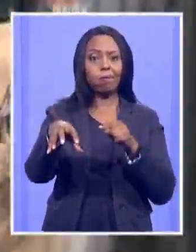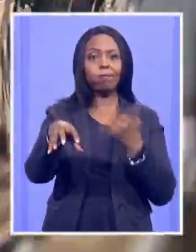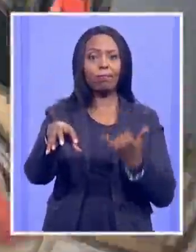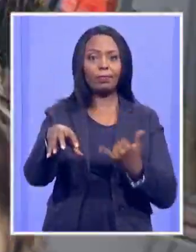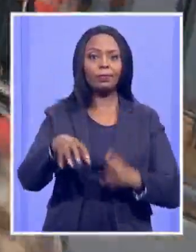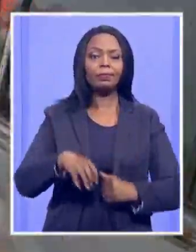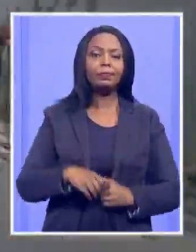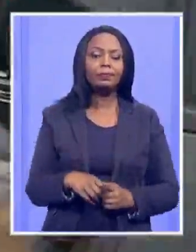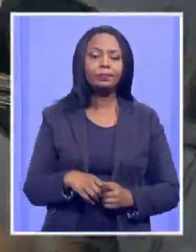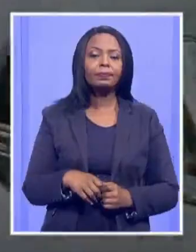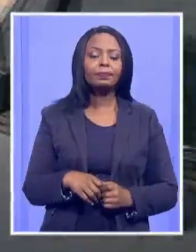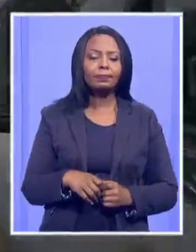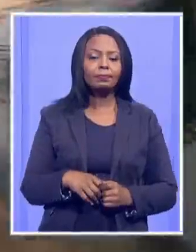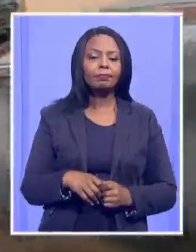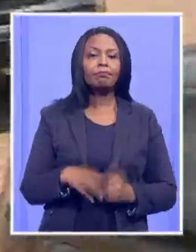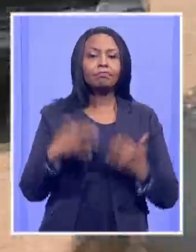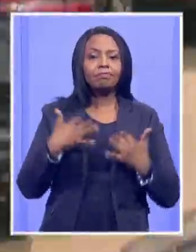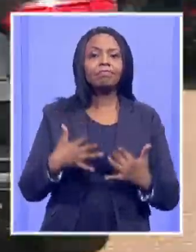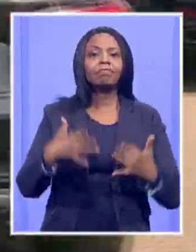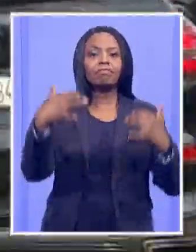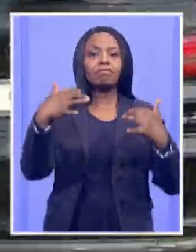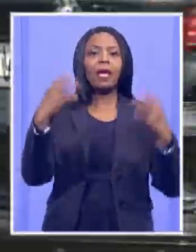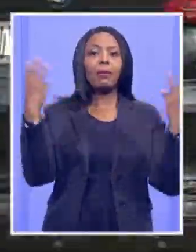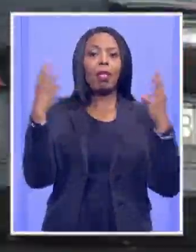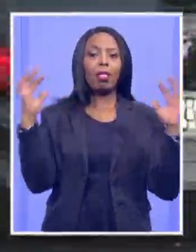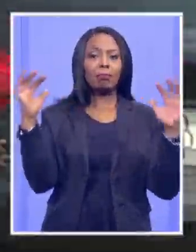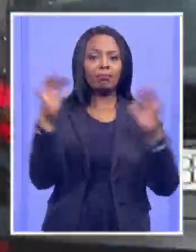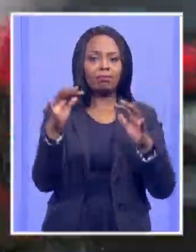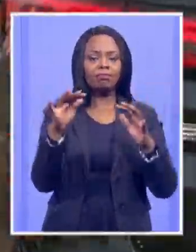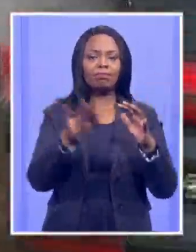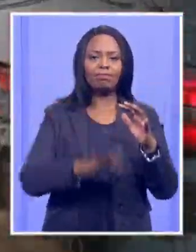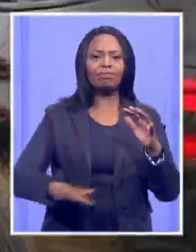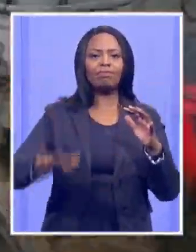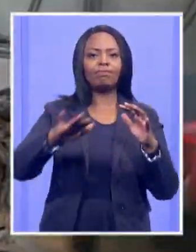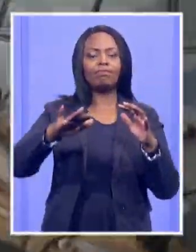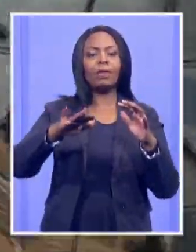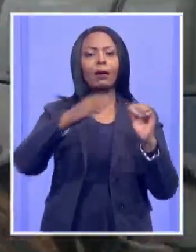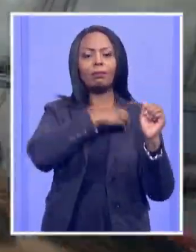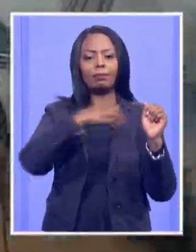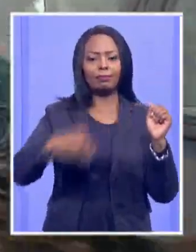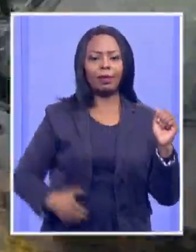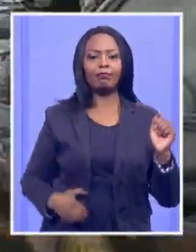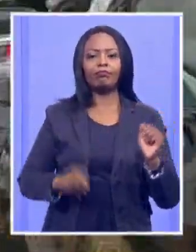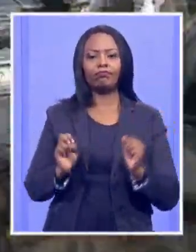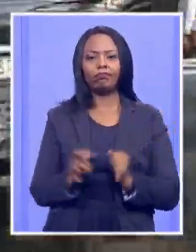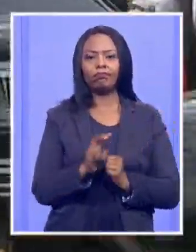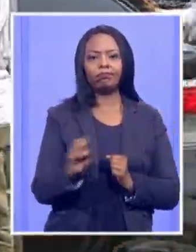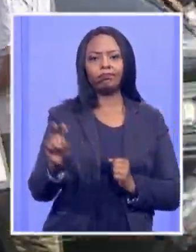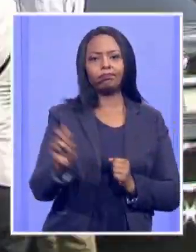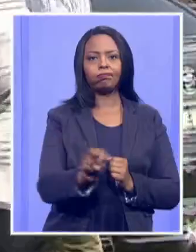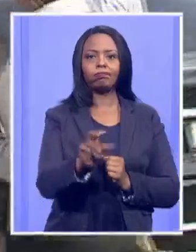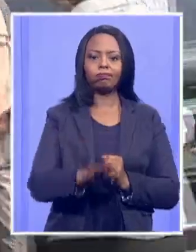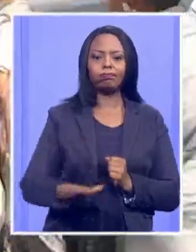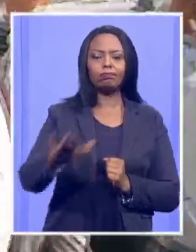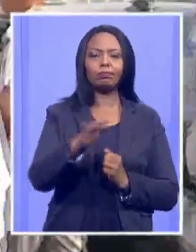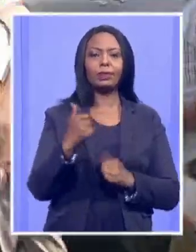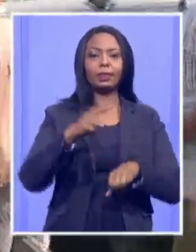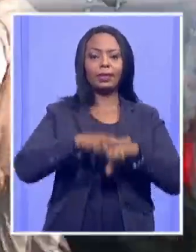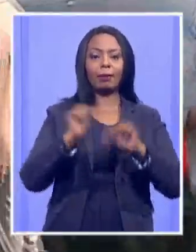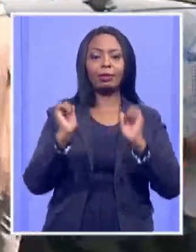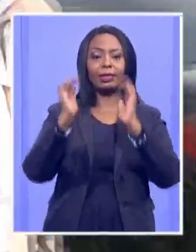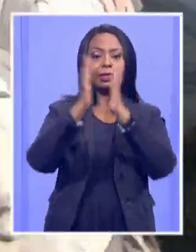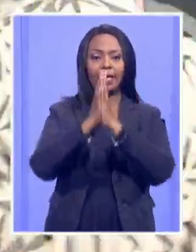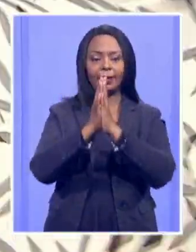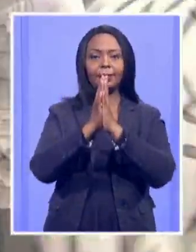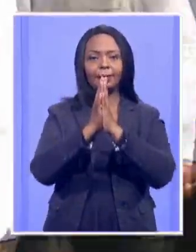is holding an Imbizo to engage residents. That is Mr. Ramaphosa making his way through to the venue. At about 10 a.m.,